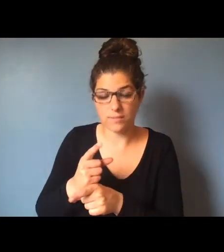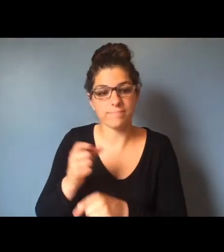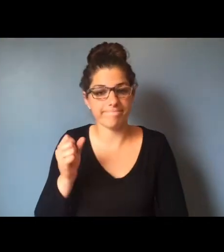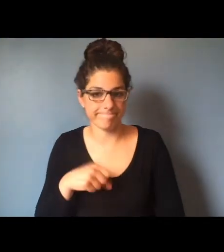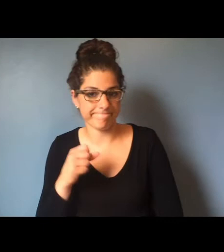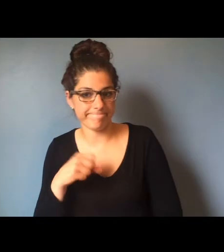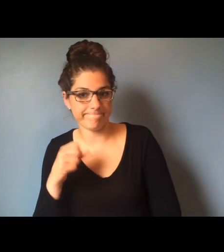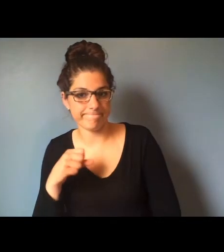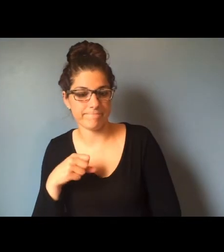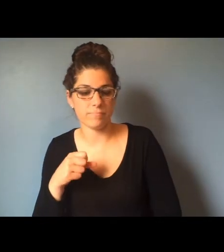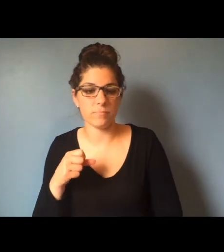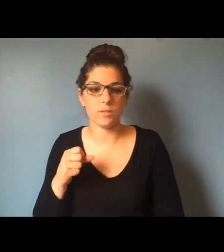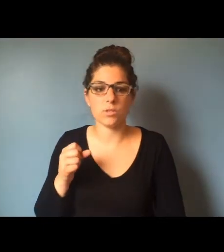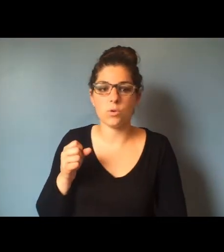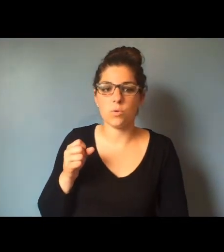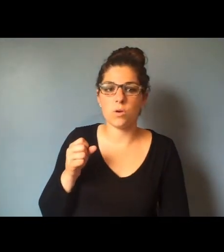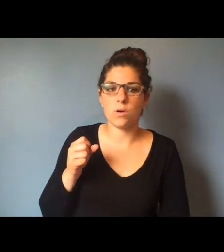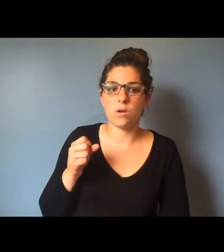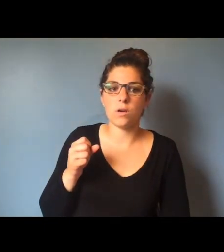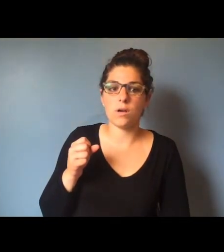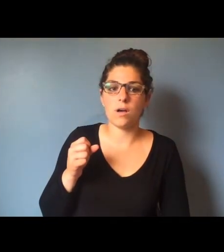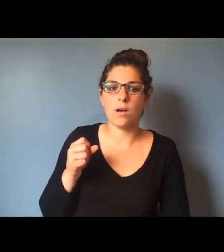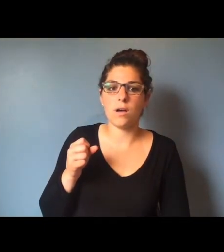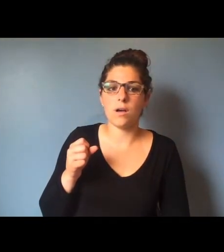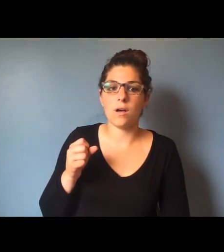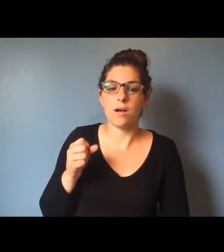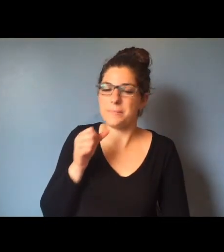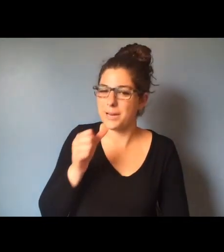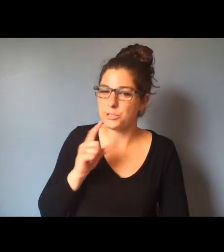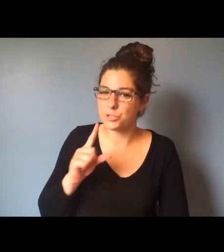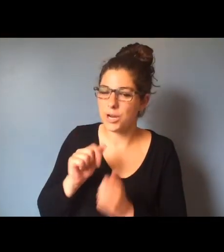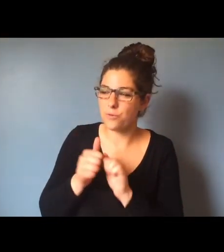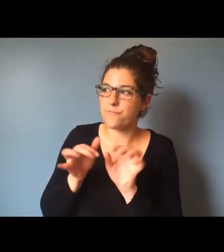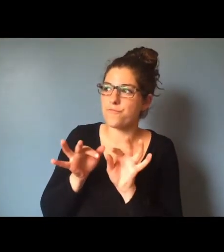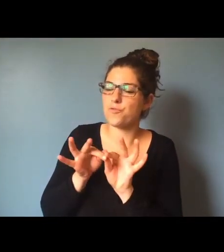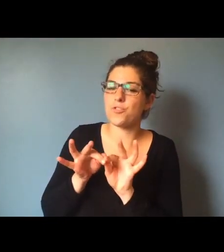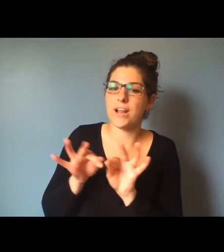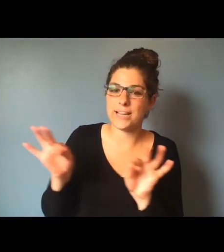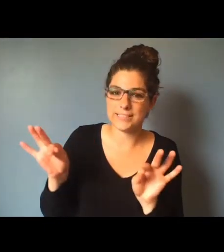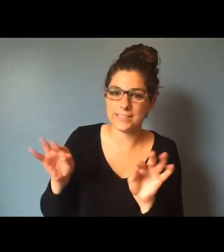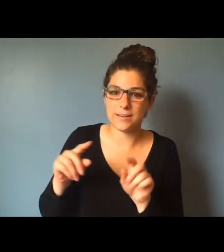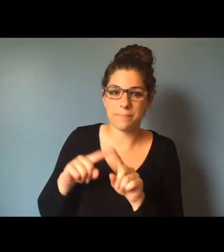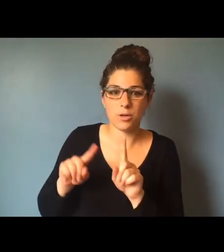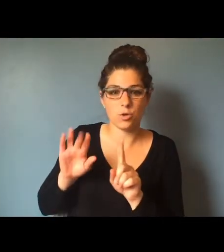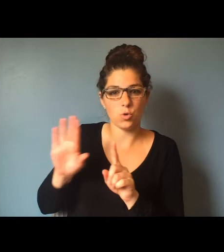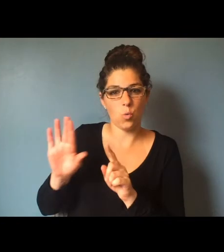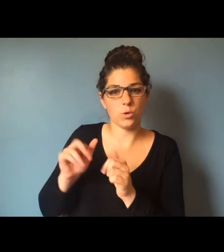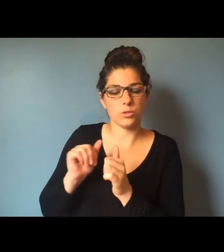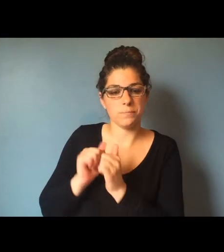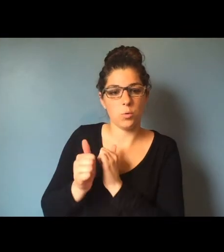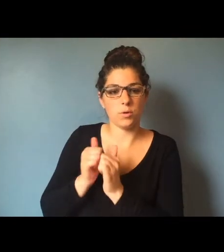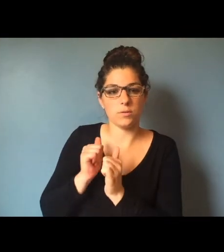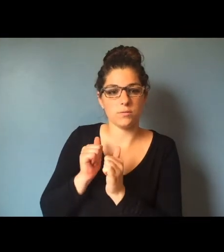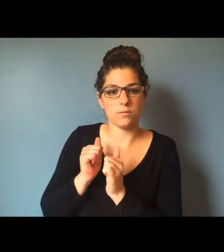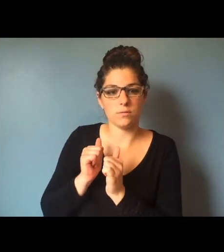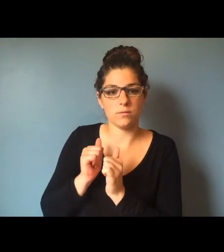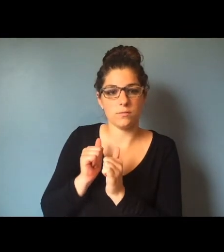So I'm not sure how I would phrase it. Your sport,